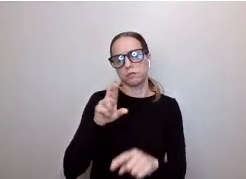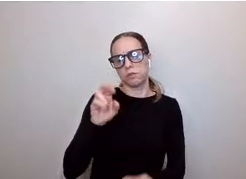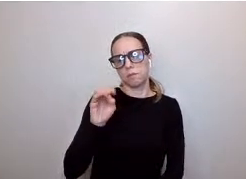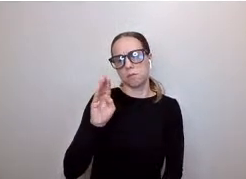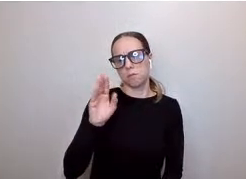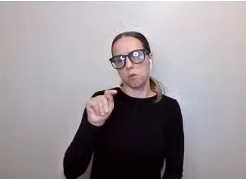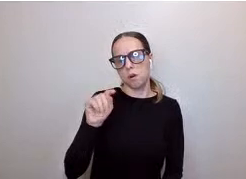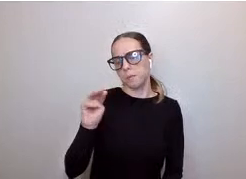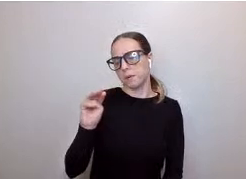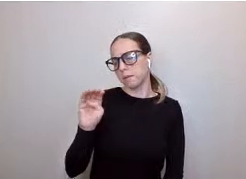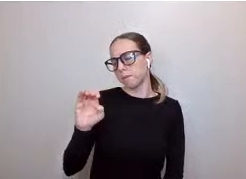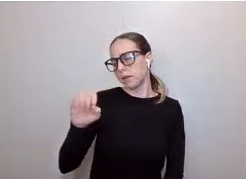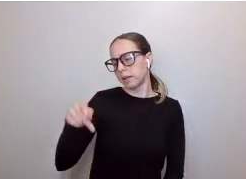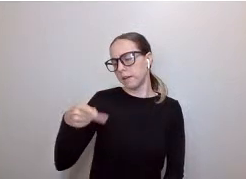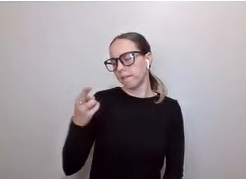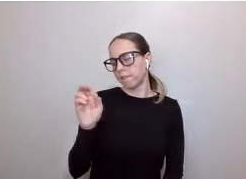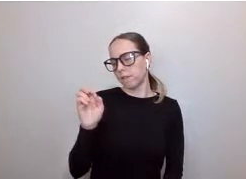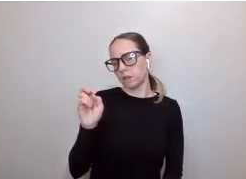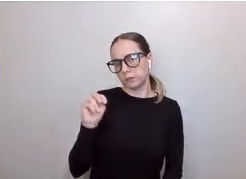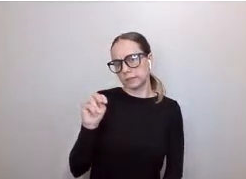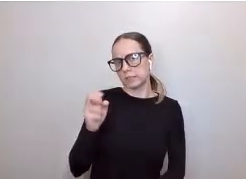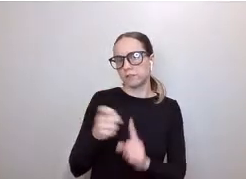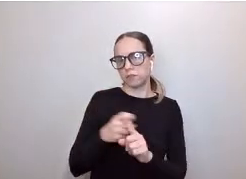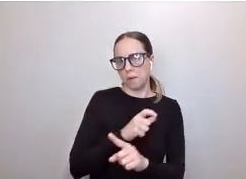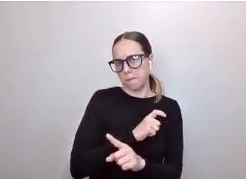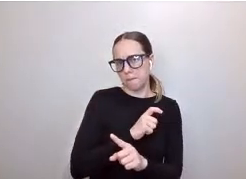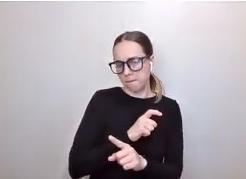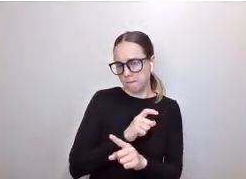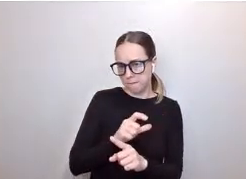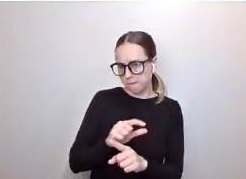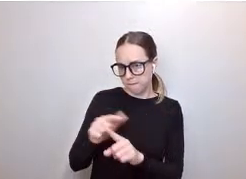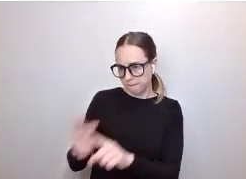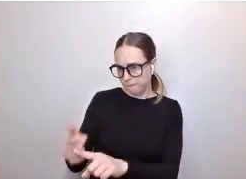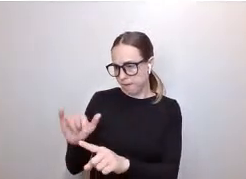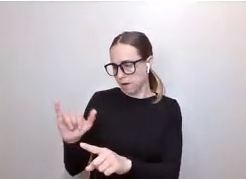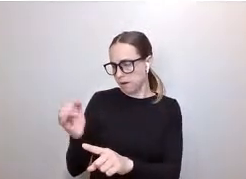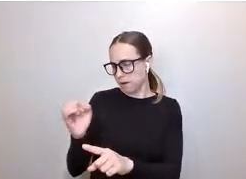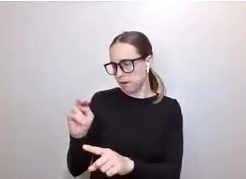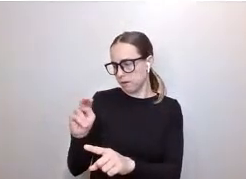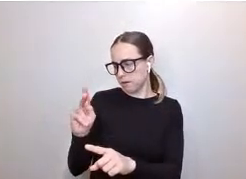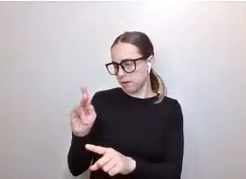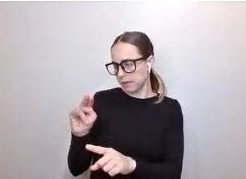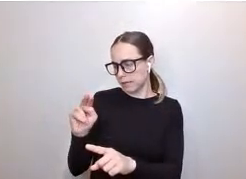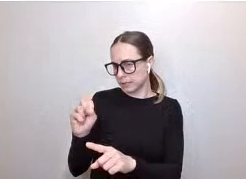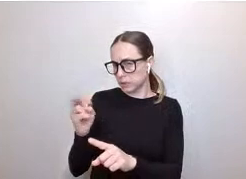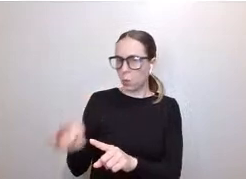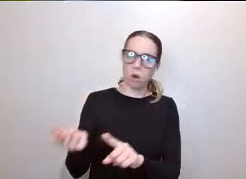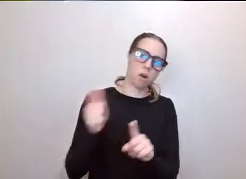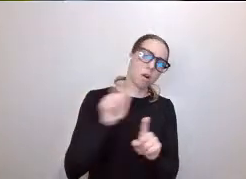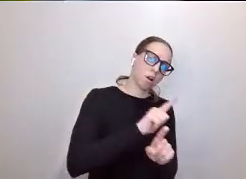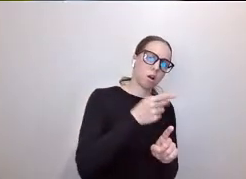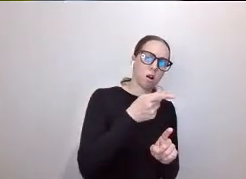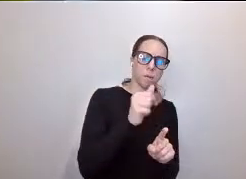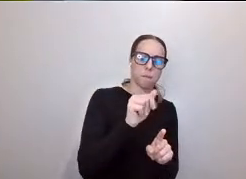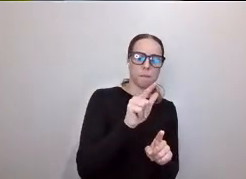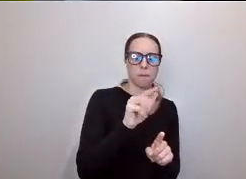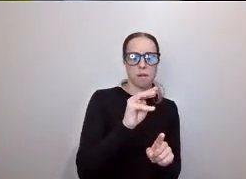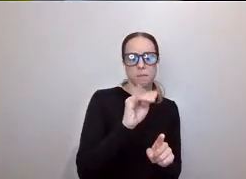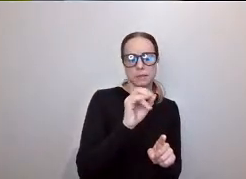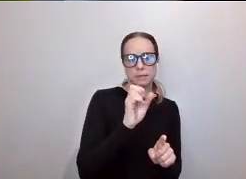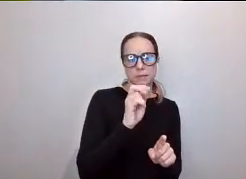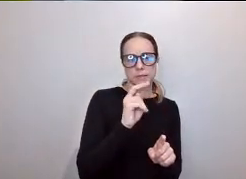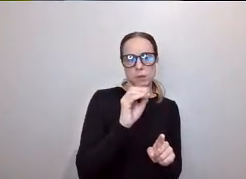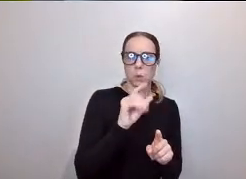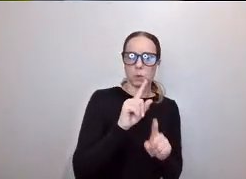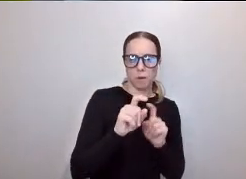you're in queue, or turn it over to Council Member Palmisano to ask those questions? Thank you, Madam President. I would like to